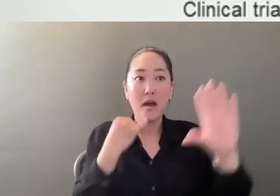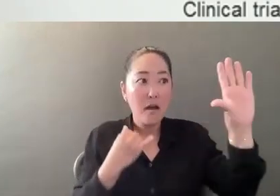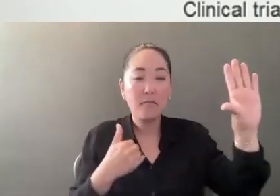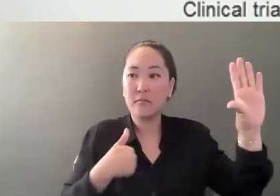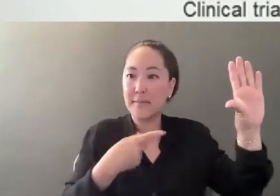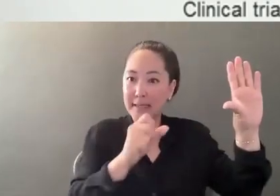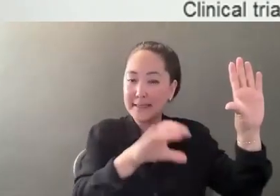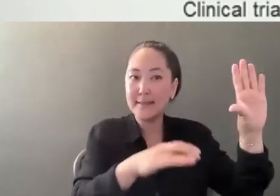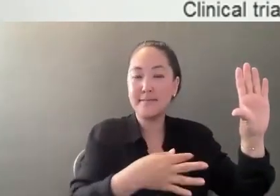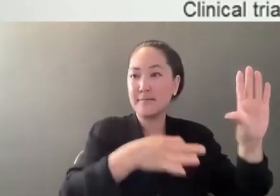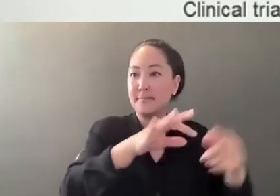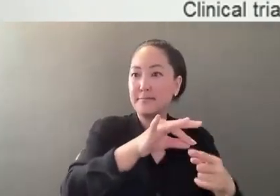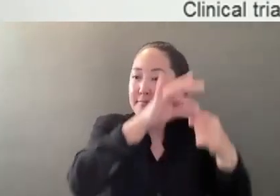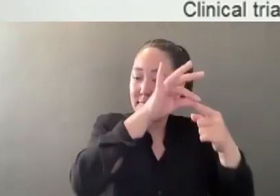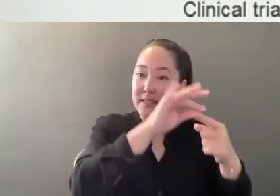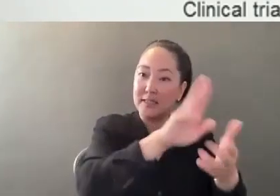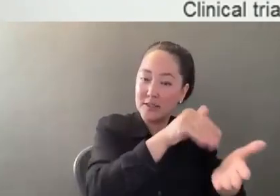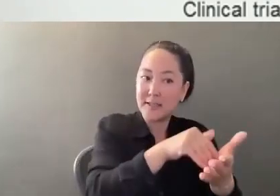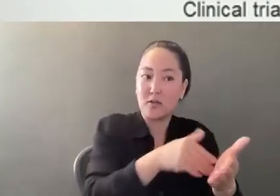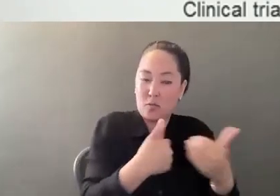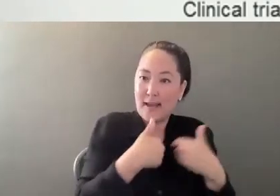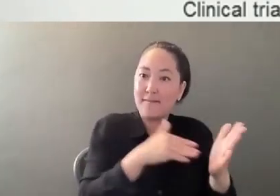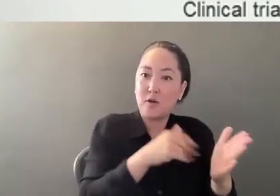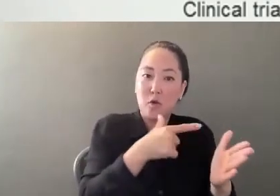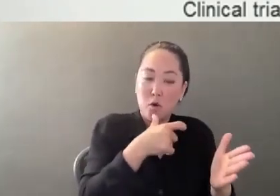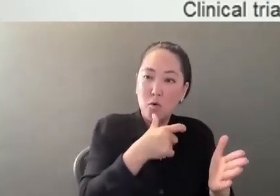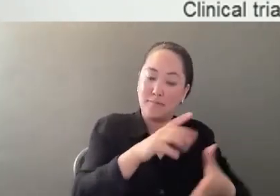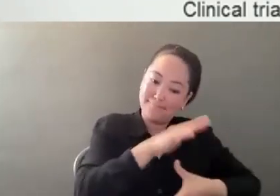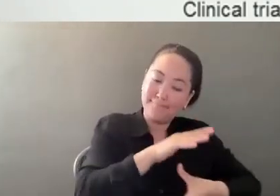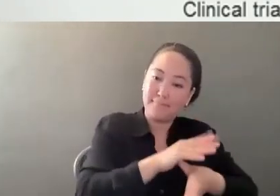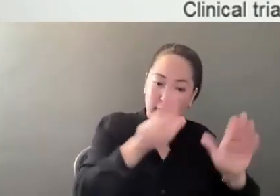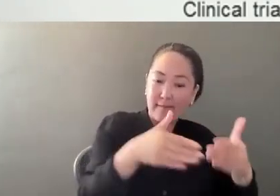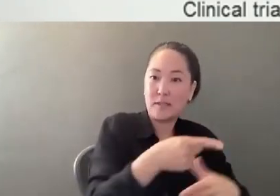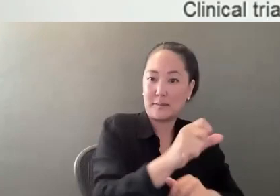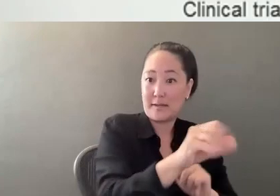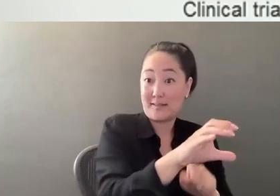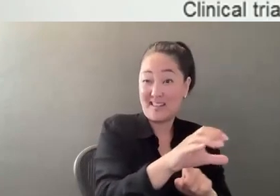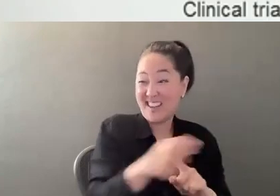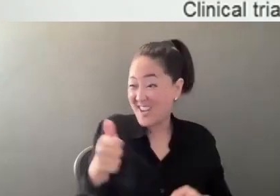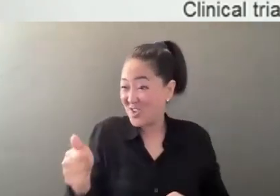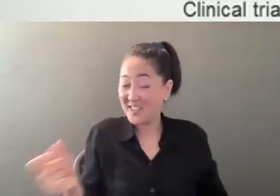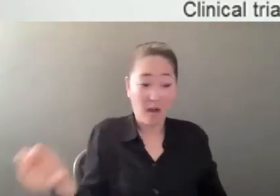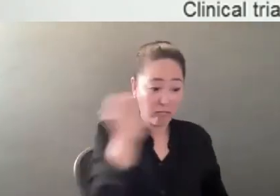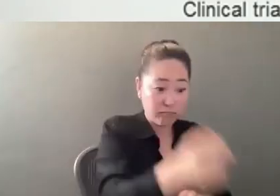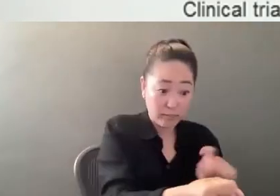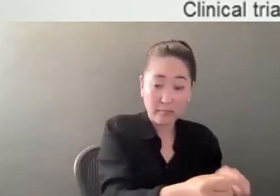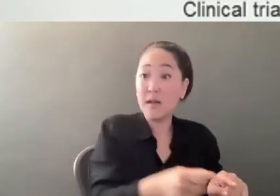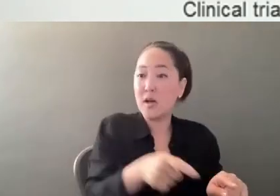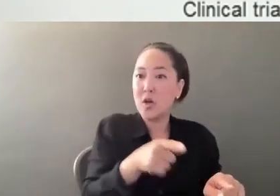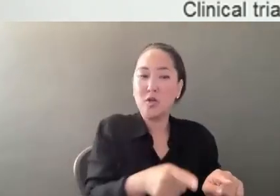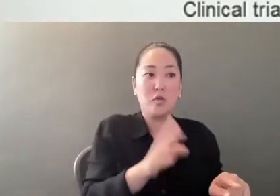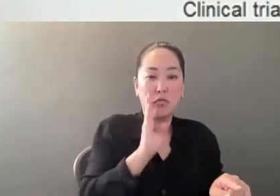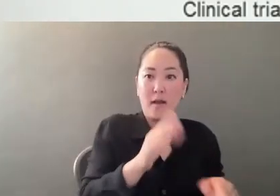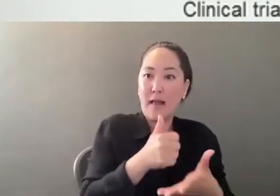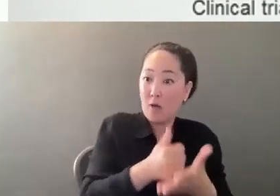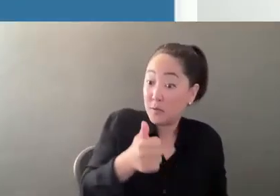specialist centers, that there are people who want to look after patients with PSC, and that collectively, when you come to clinic, you're contributing for